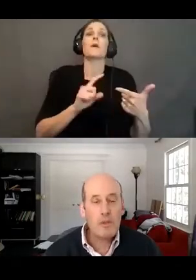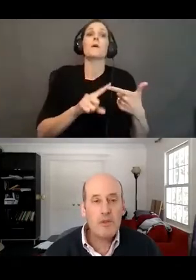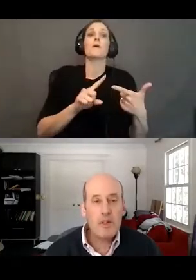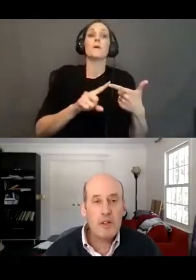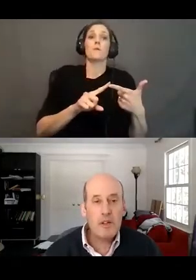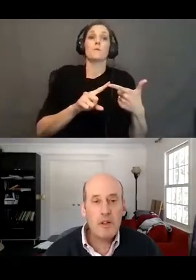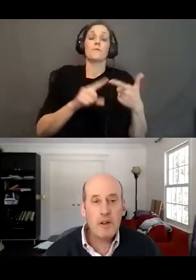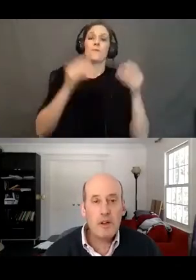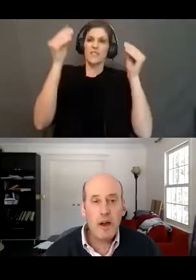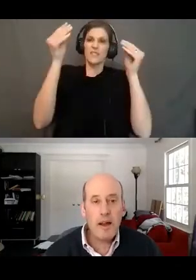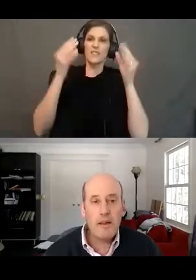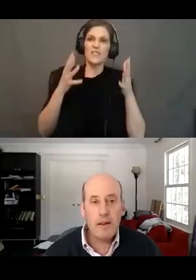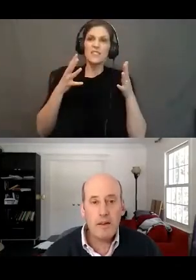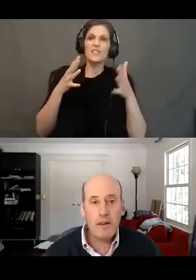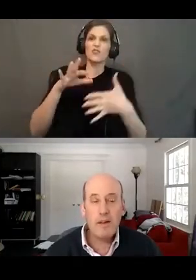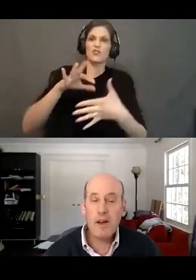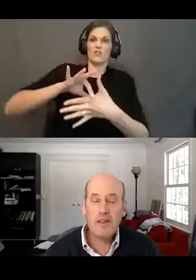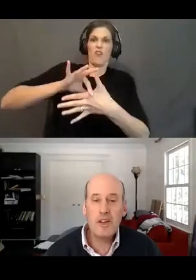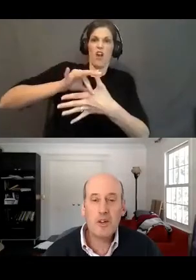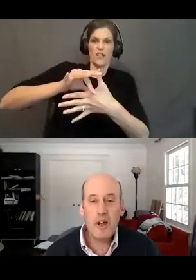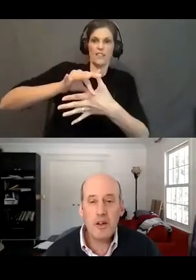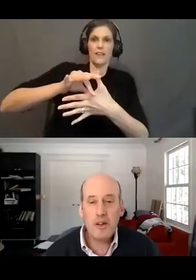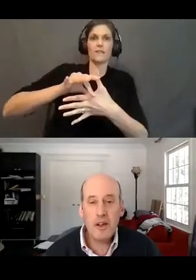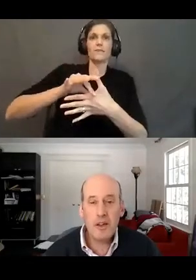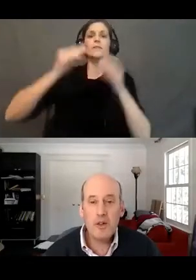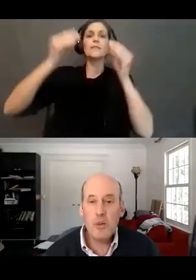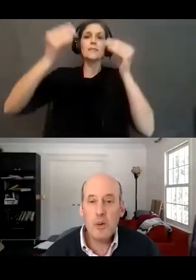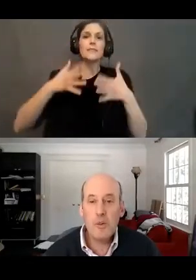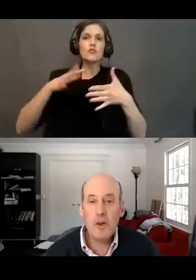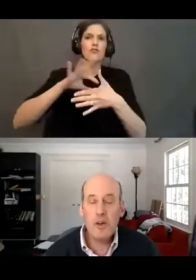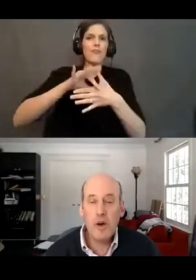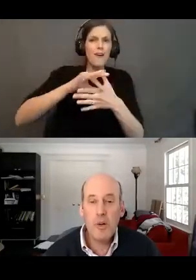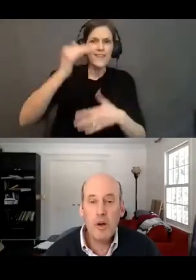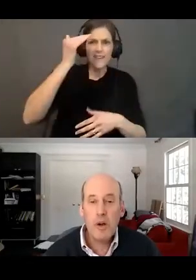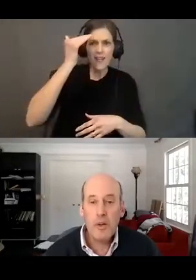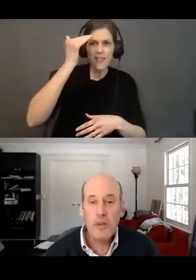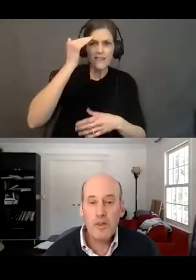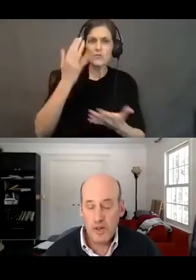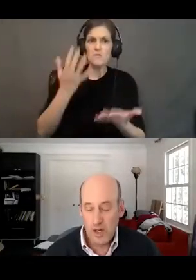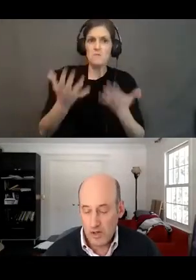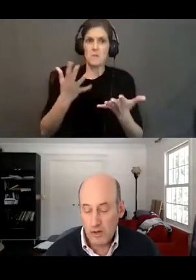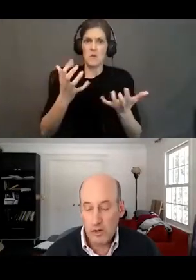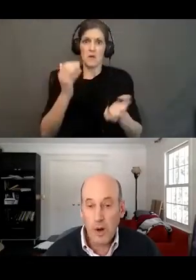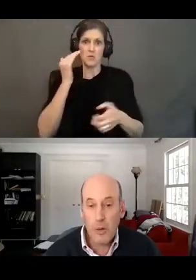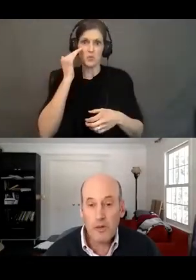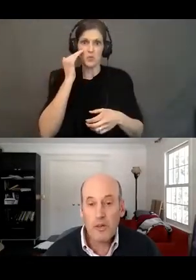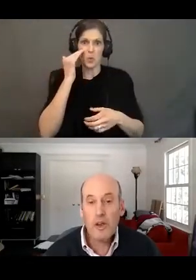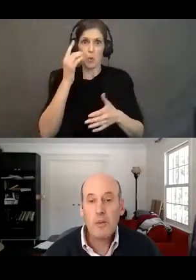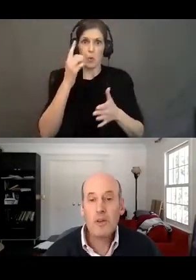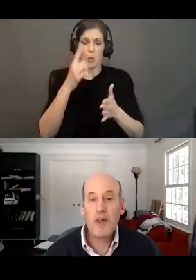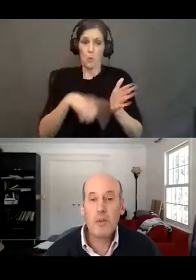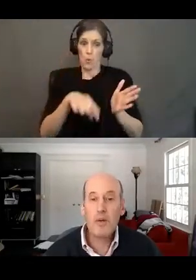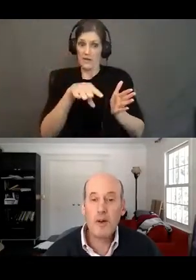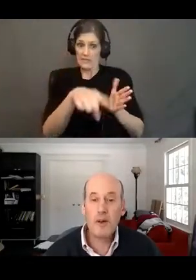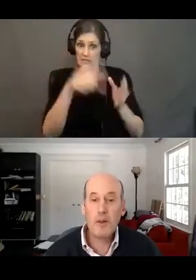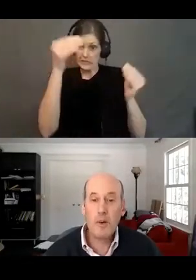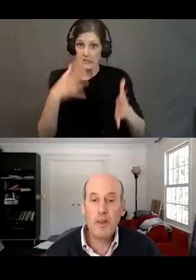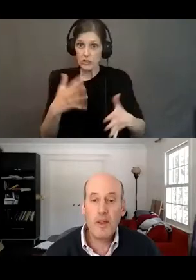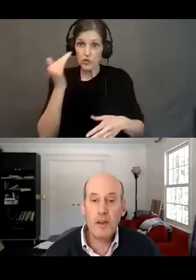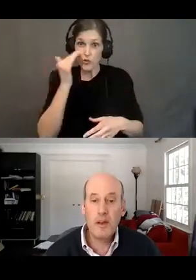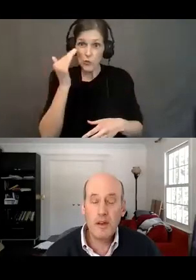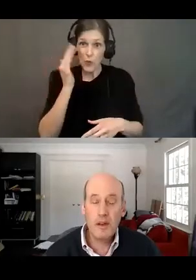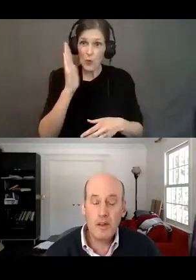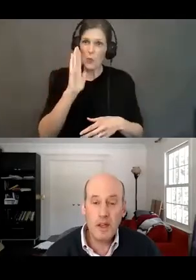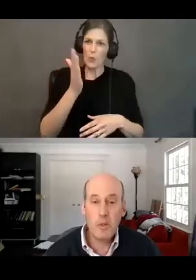In terms of teaching content, teacher content knowledge, we might want to know what this teacher knows, because that will affect the